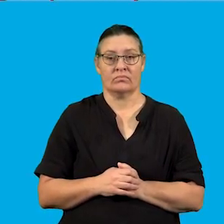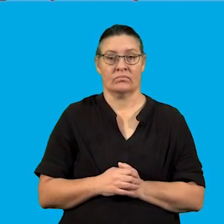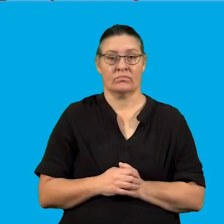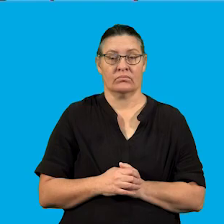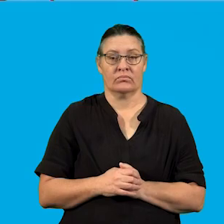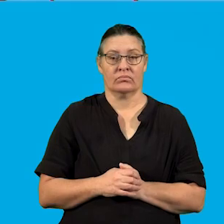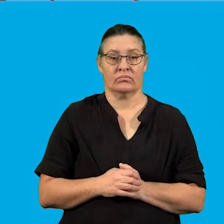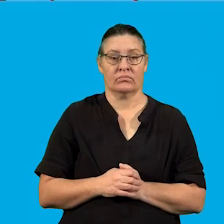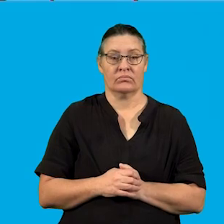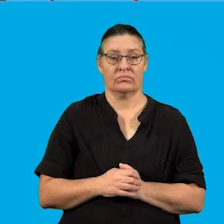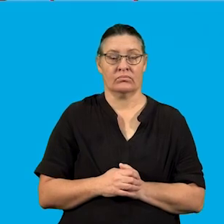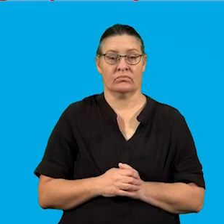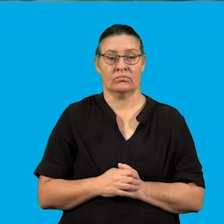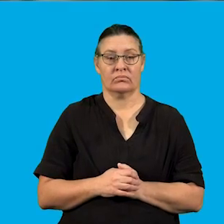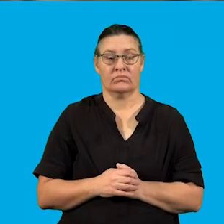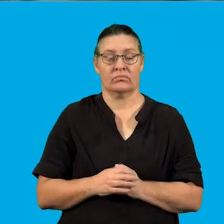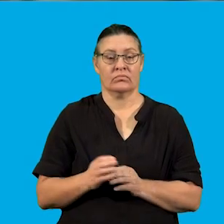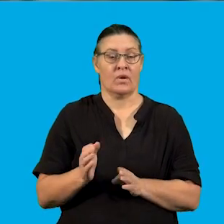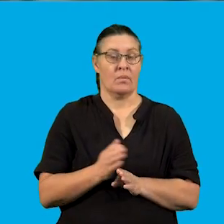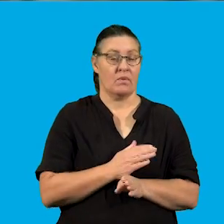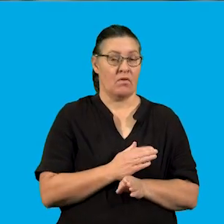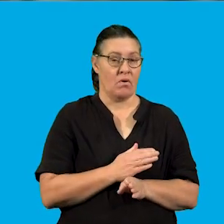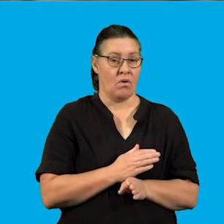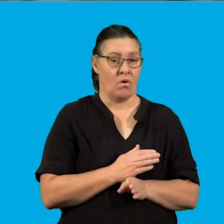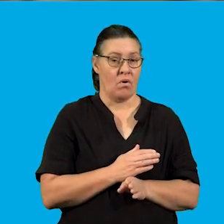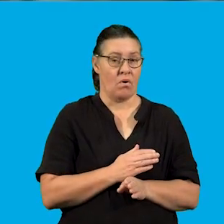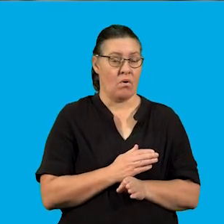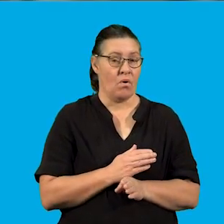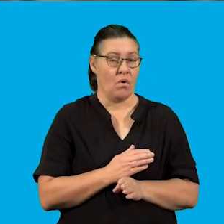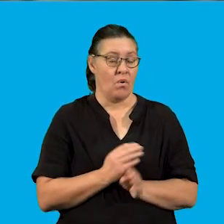That's your sodium chloride. So before